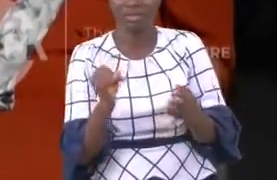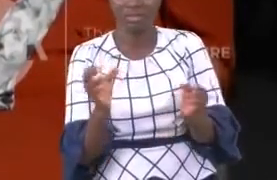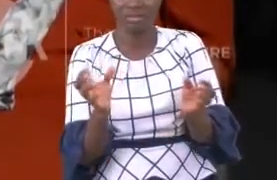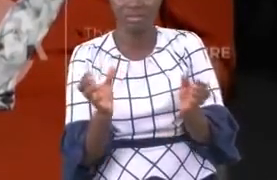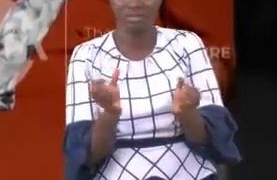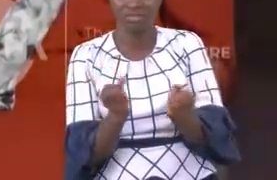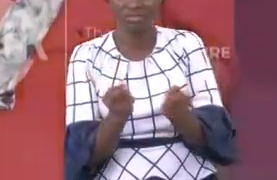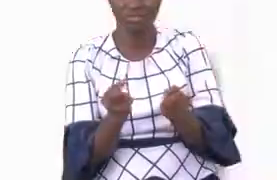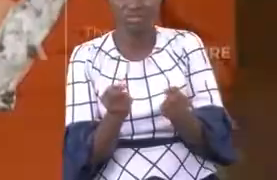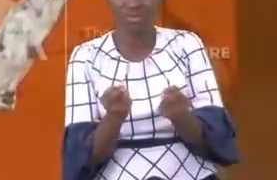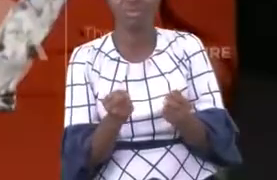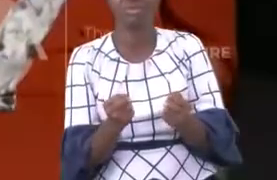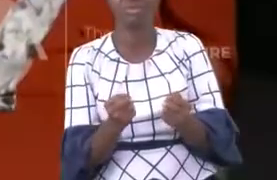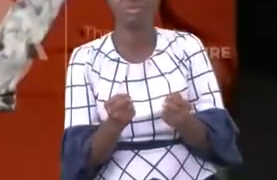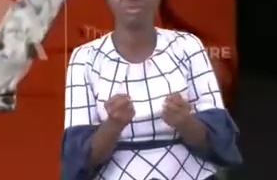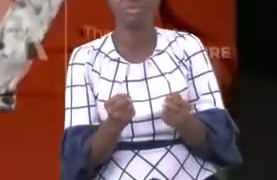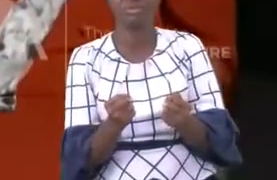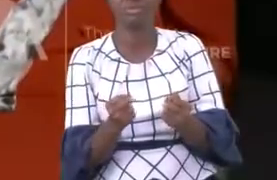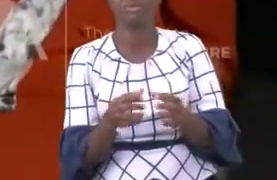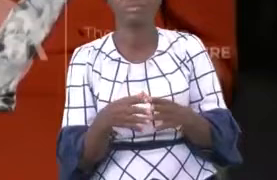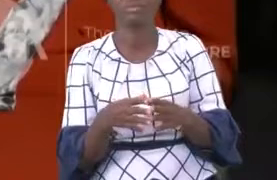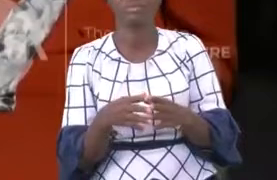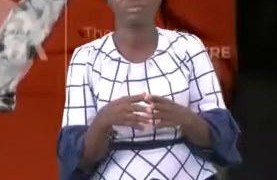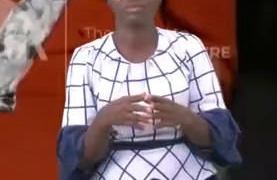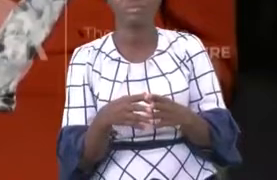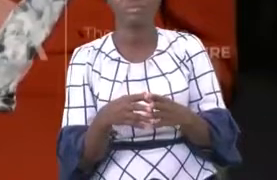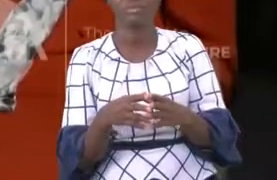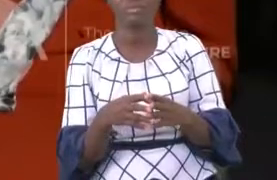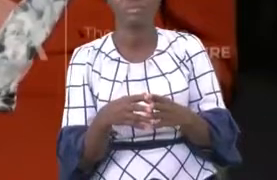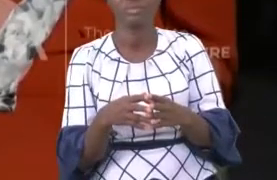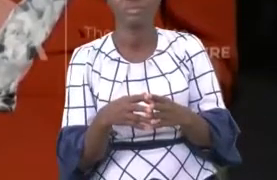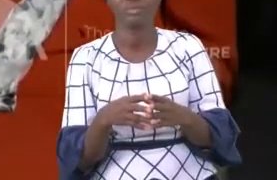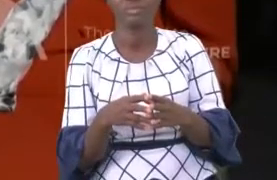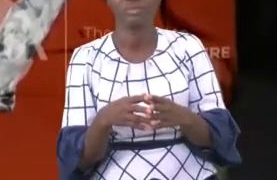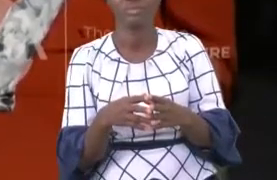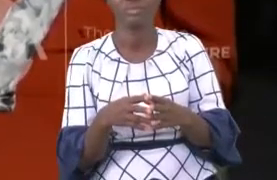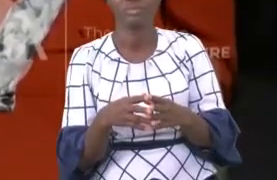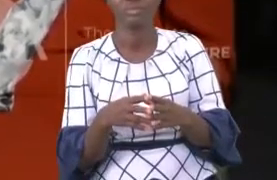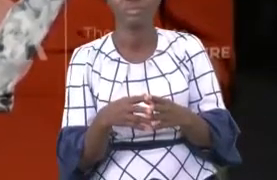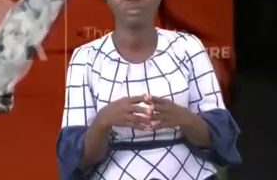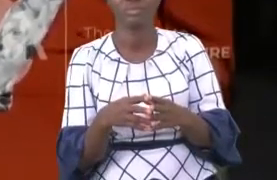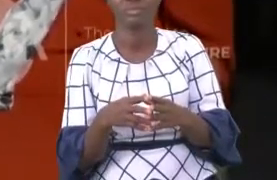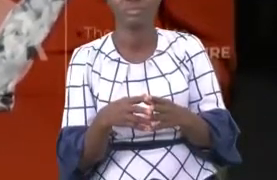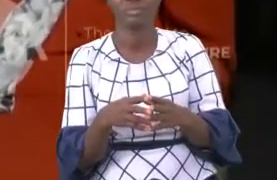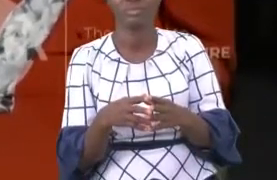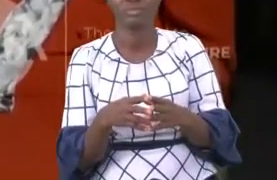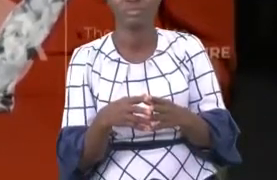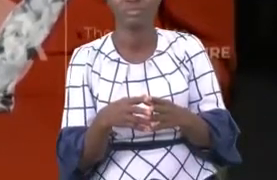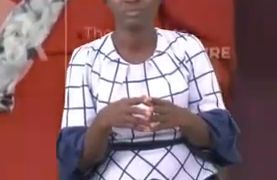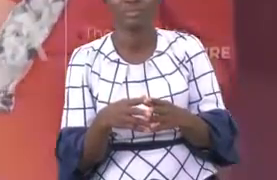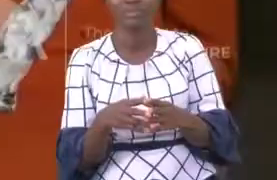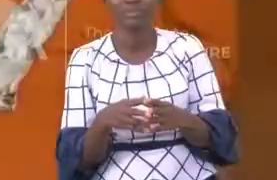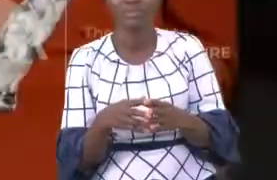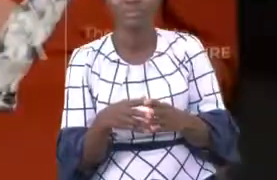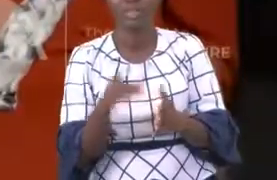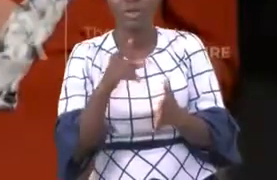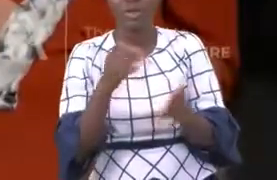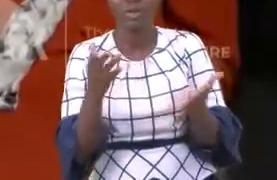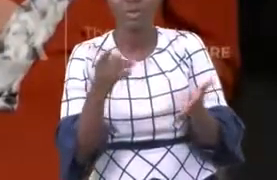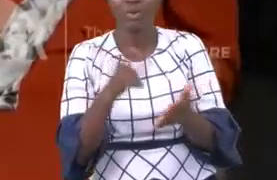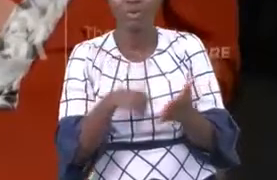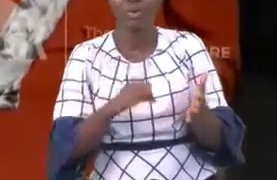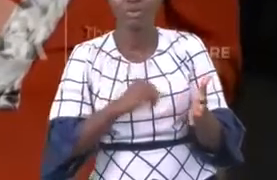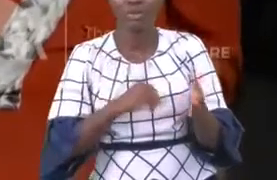Indiri. This is my daughter. In fact, what I experienced in my body, in the hospital, recently got the